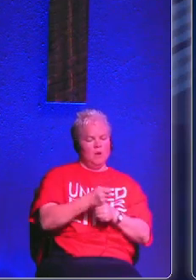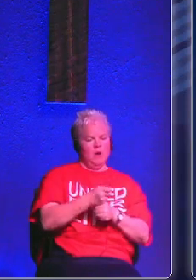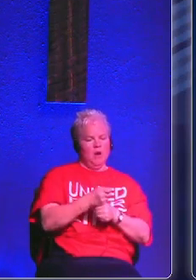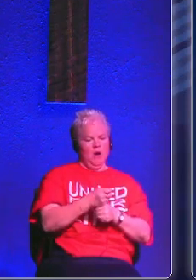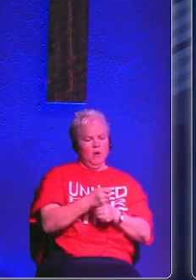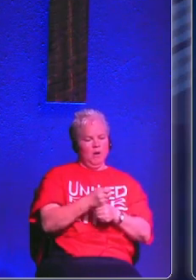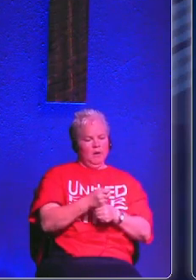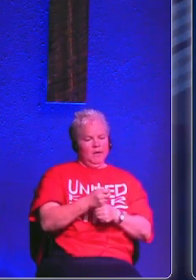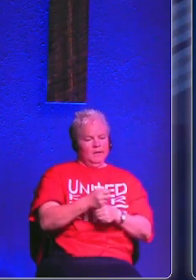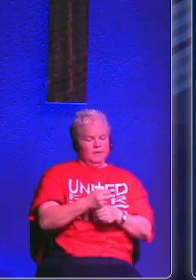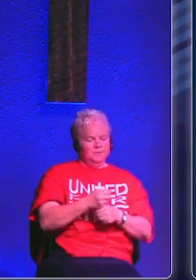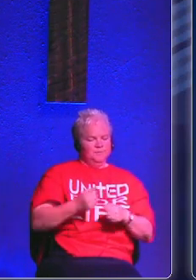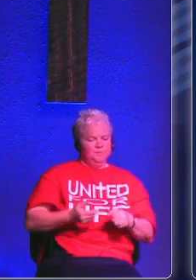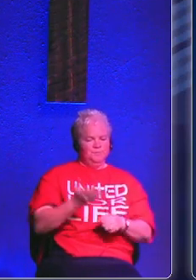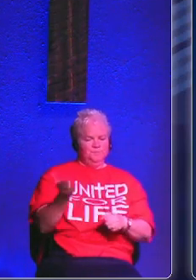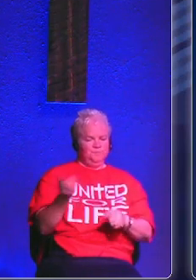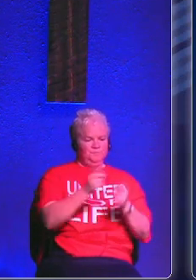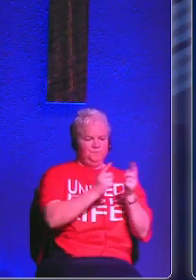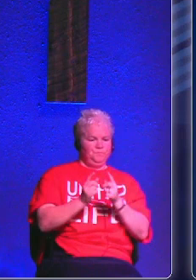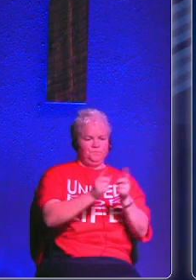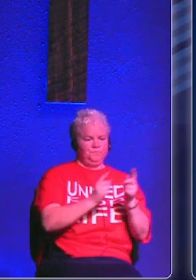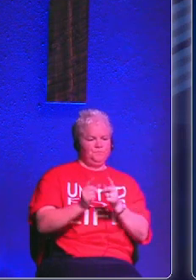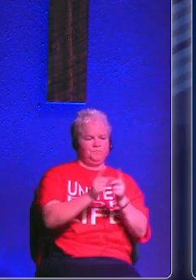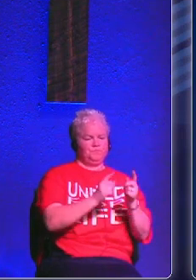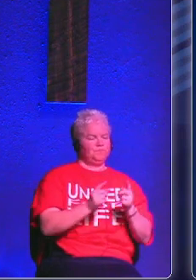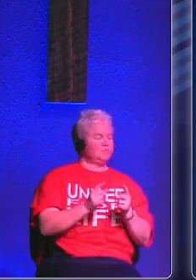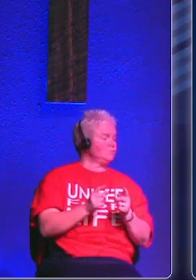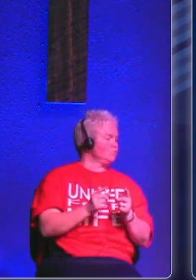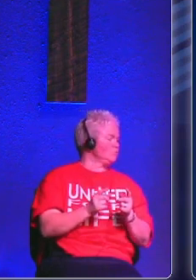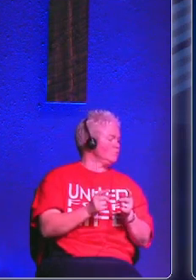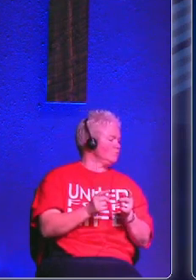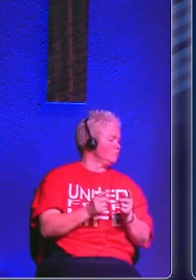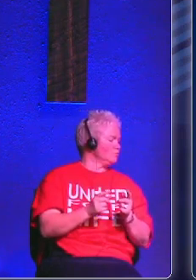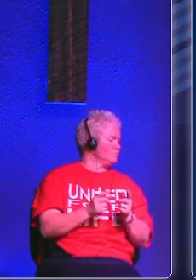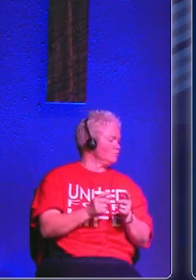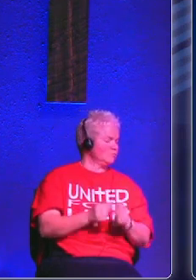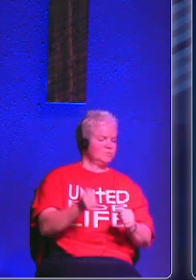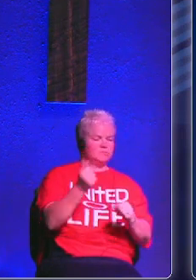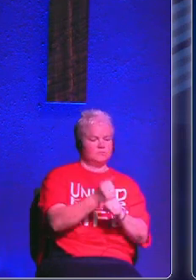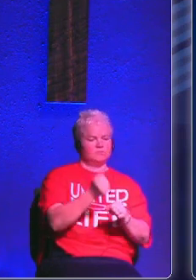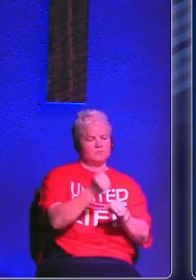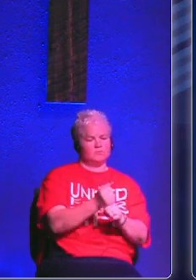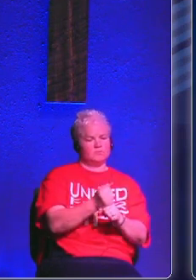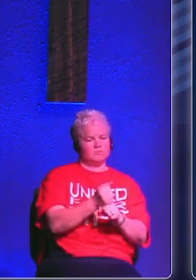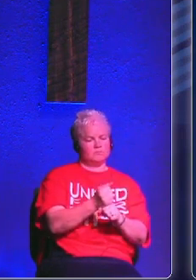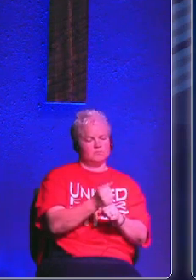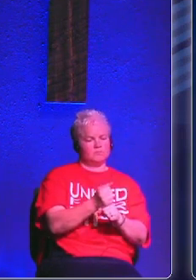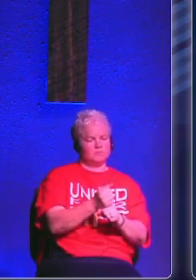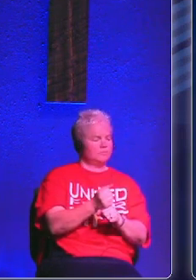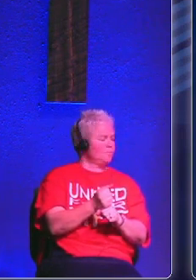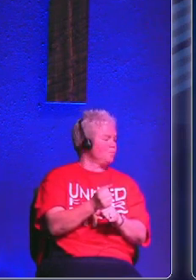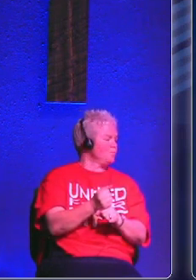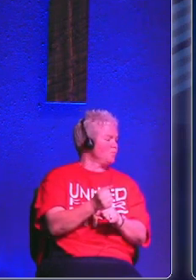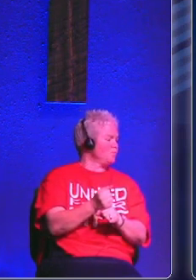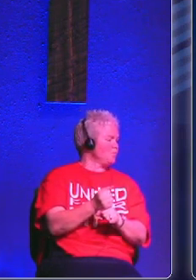do. So why do we do such a thing? Making up all these